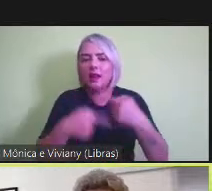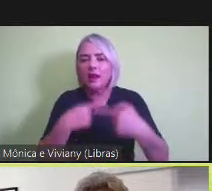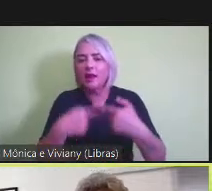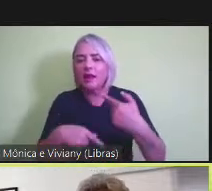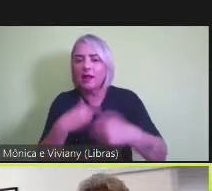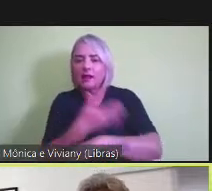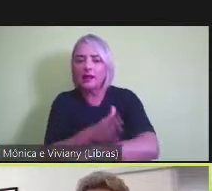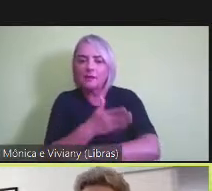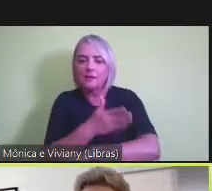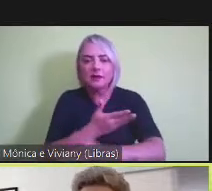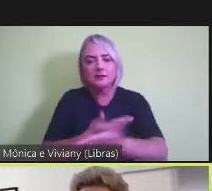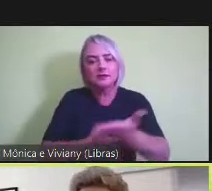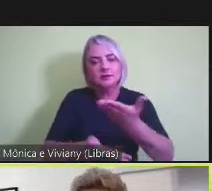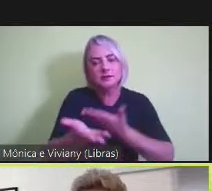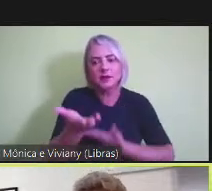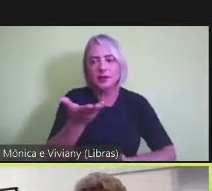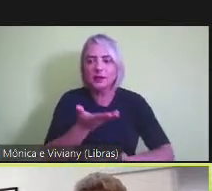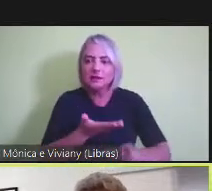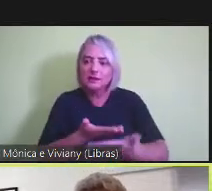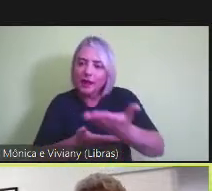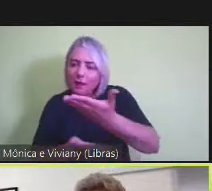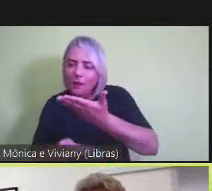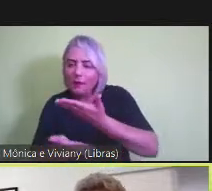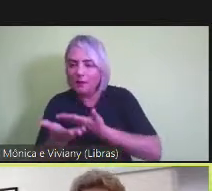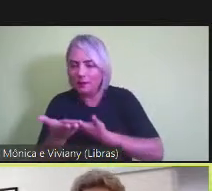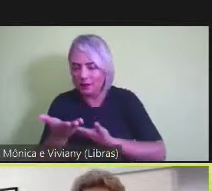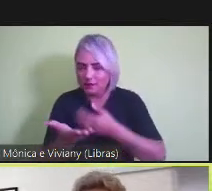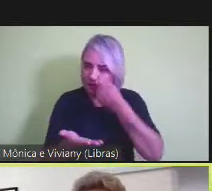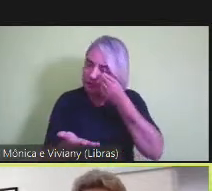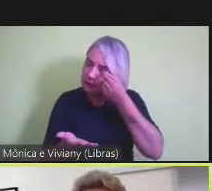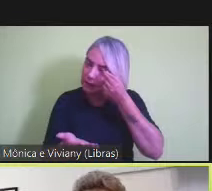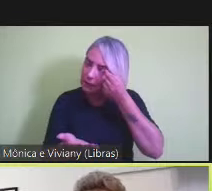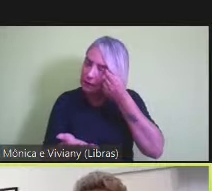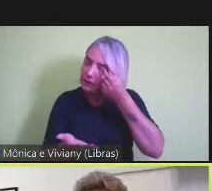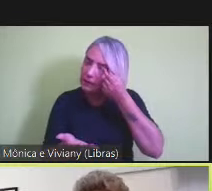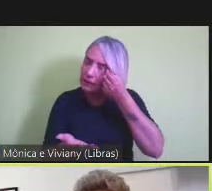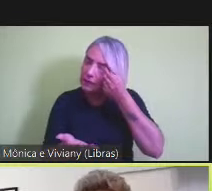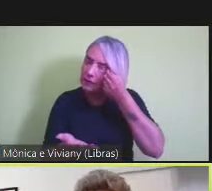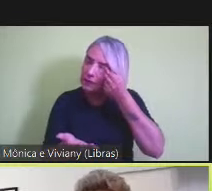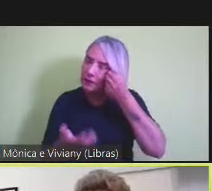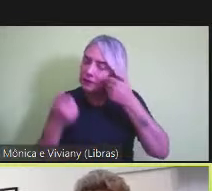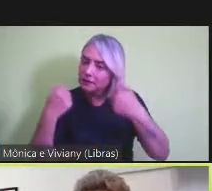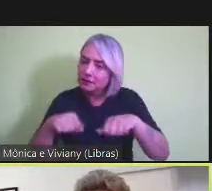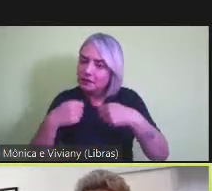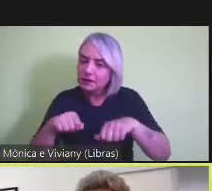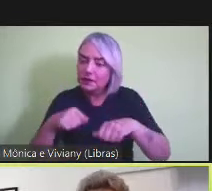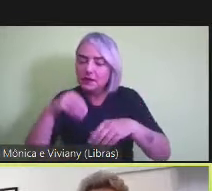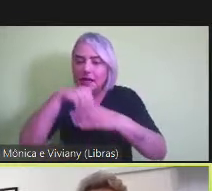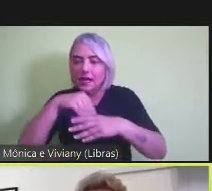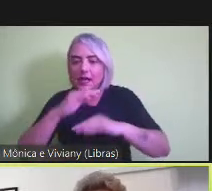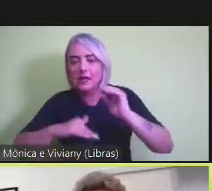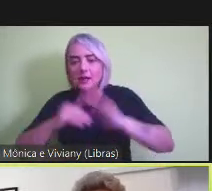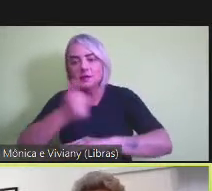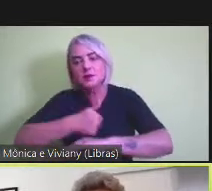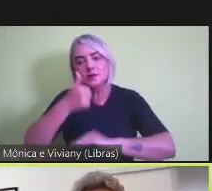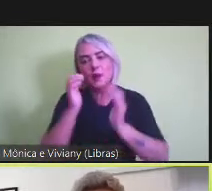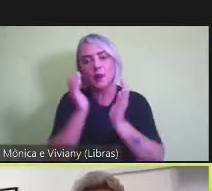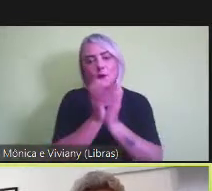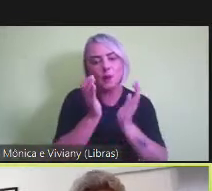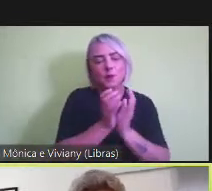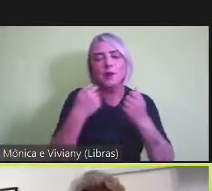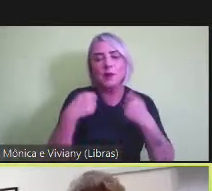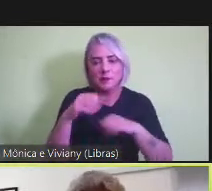alongside this working team, this function of the collaborative practice. Collaboration, it is necessary to collaborate amongst